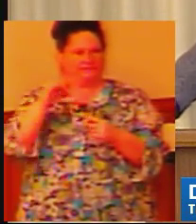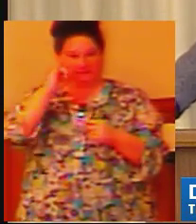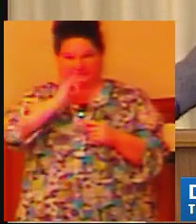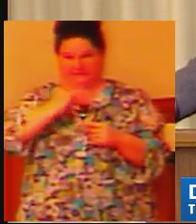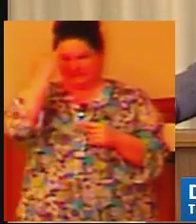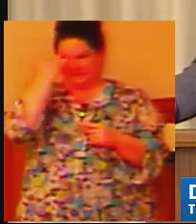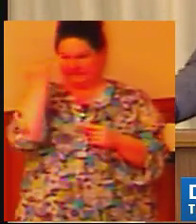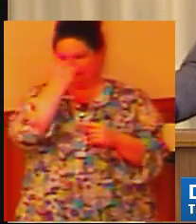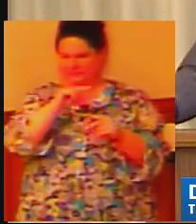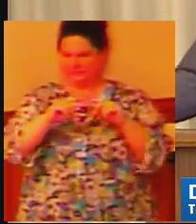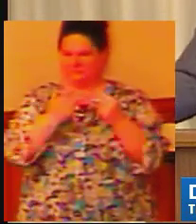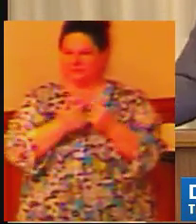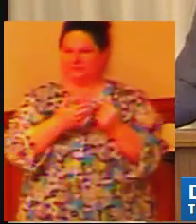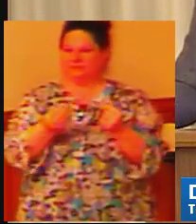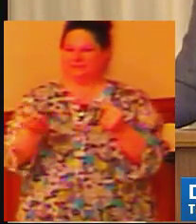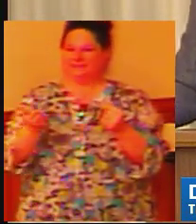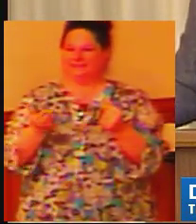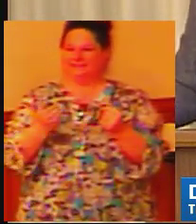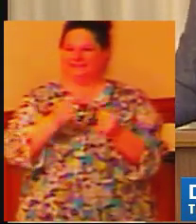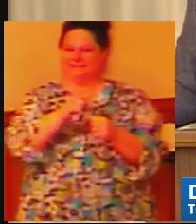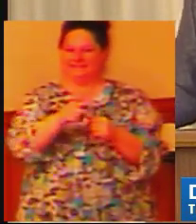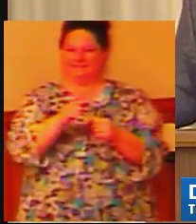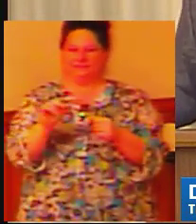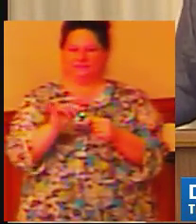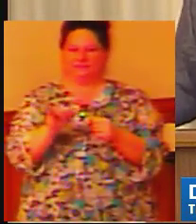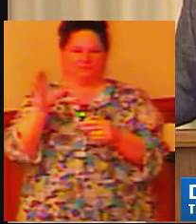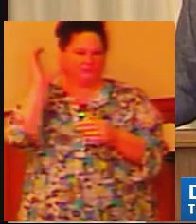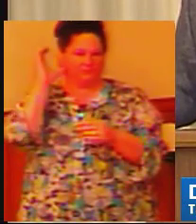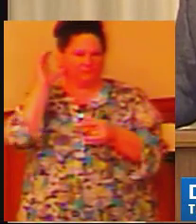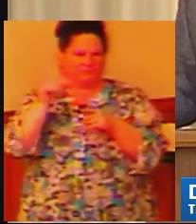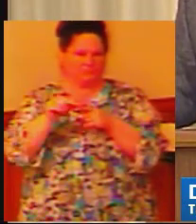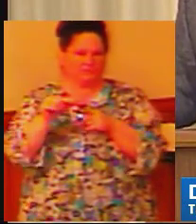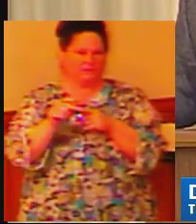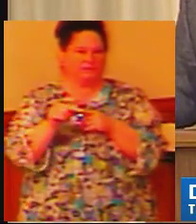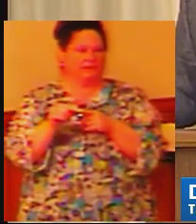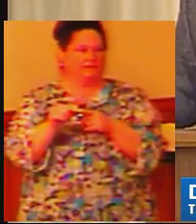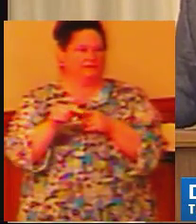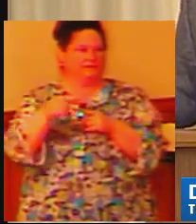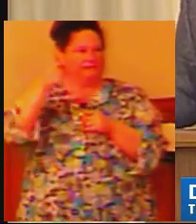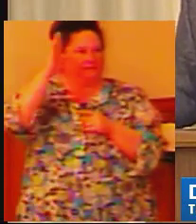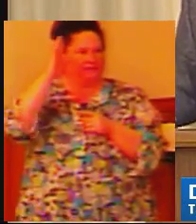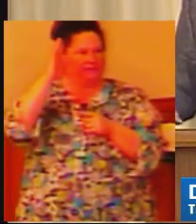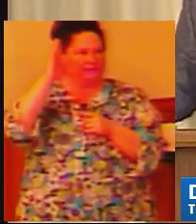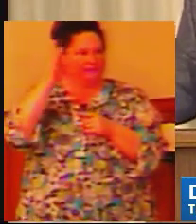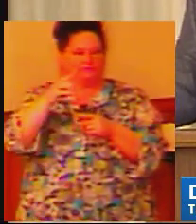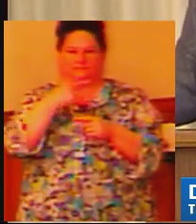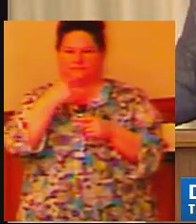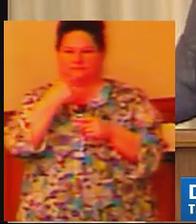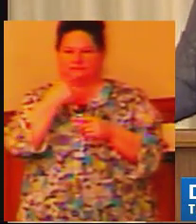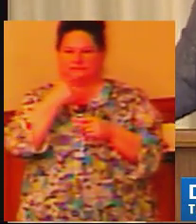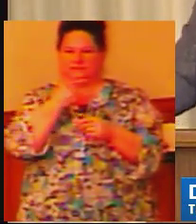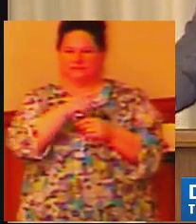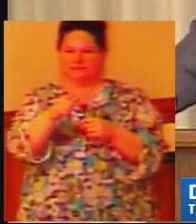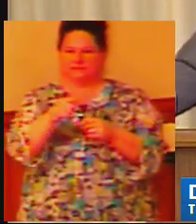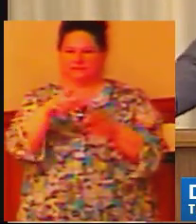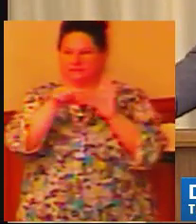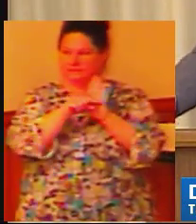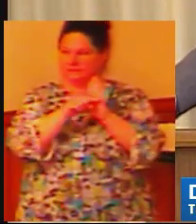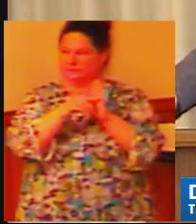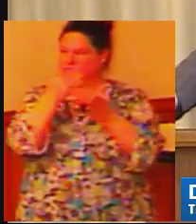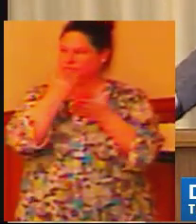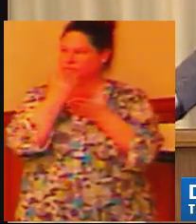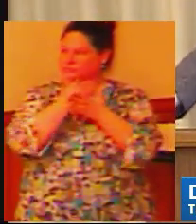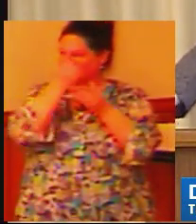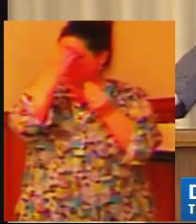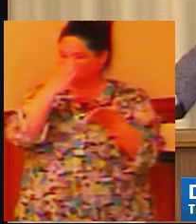of stuff. And he also heard the word of God spoken to him, the gospel, the good